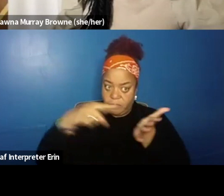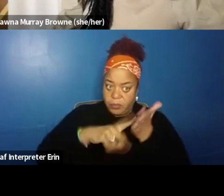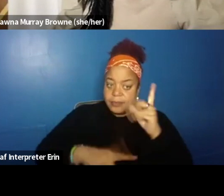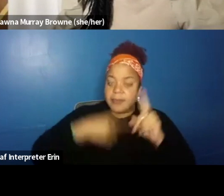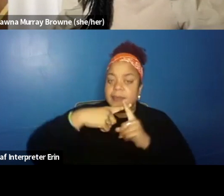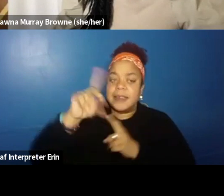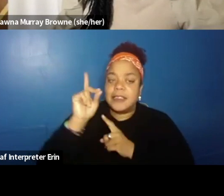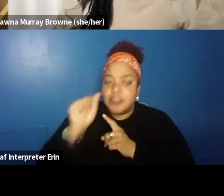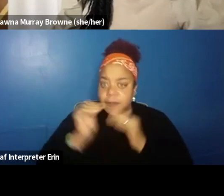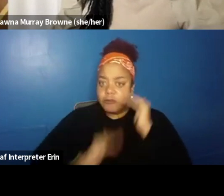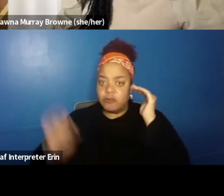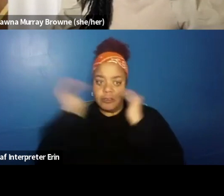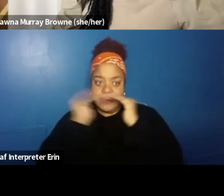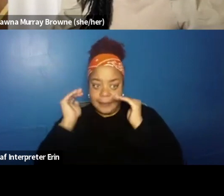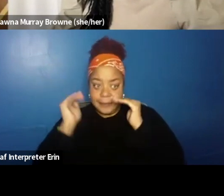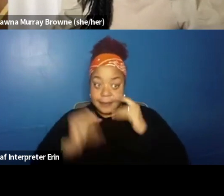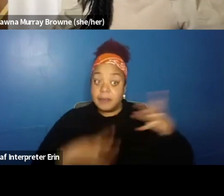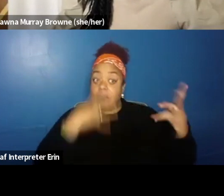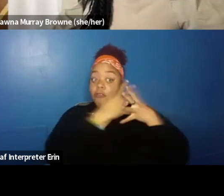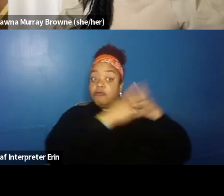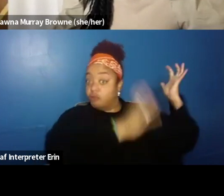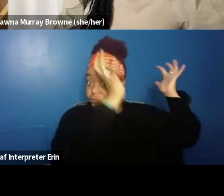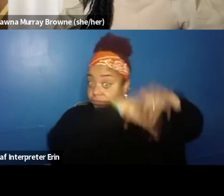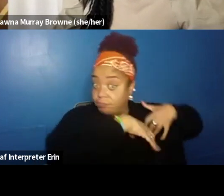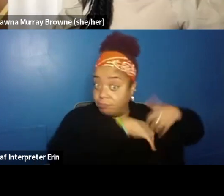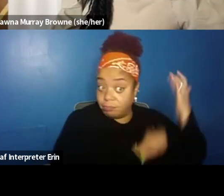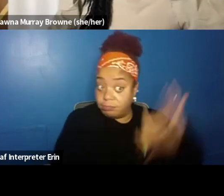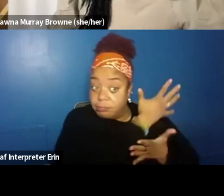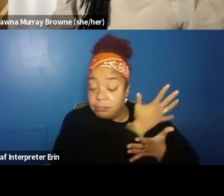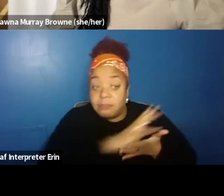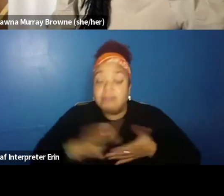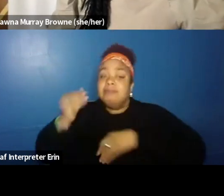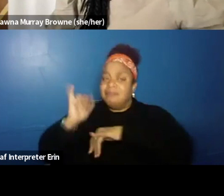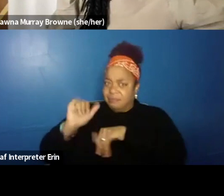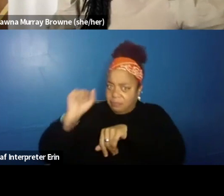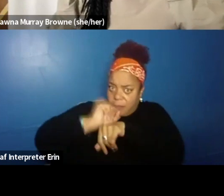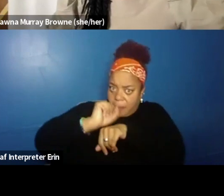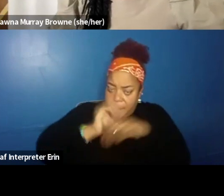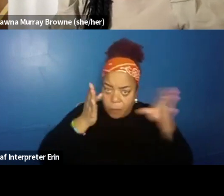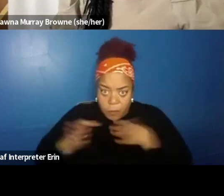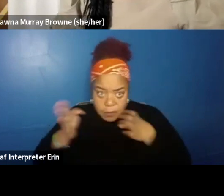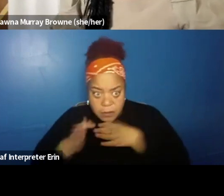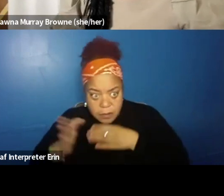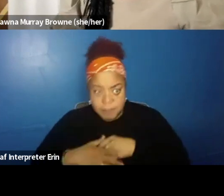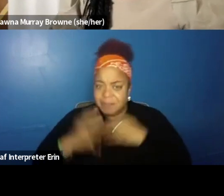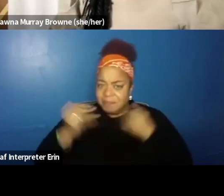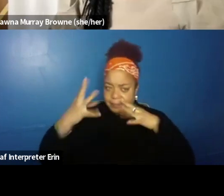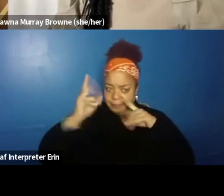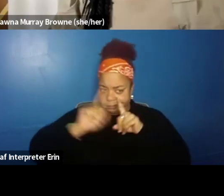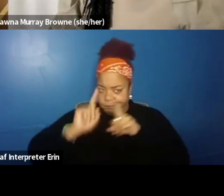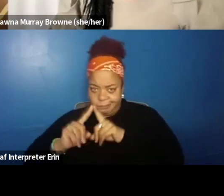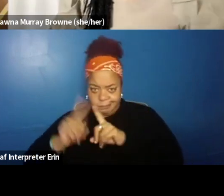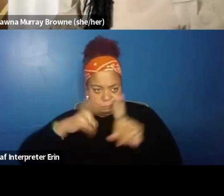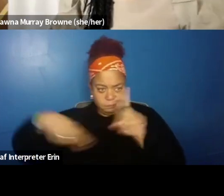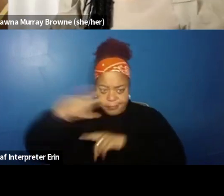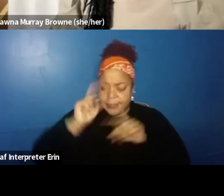carceral abolition, and labor organizing. And so those are the perspectives and experiences and